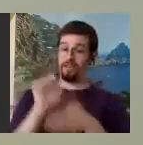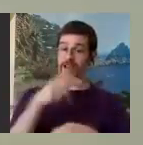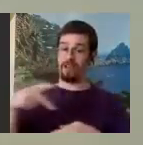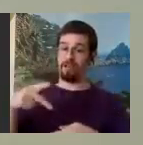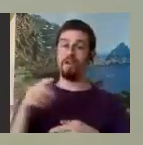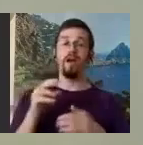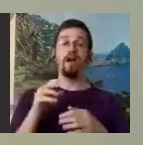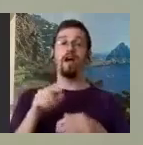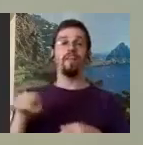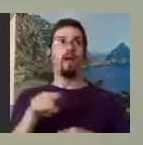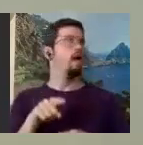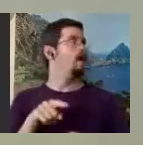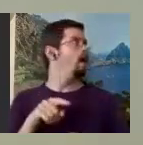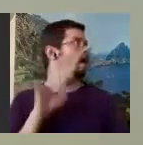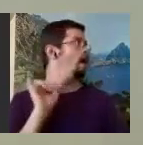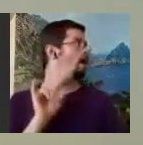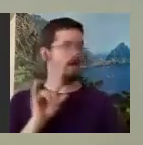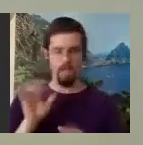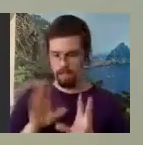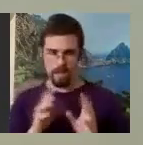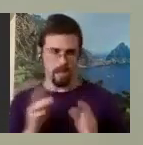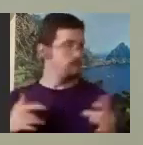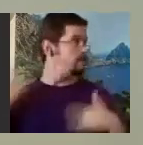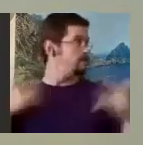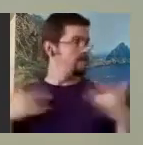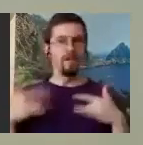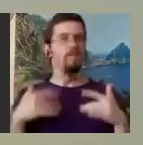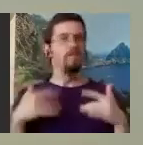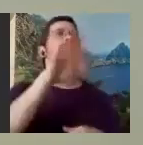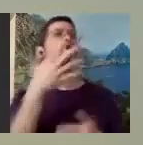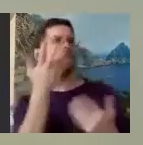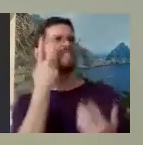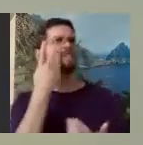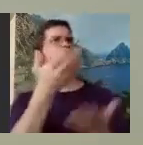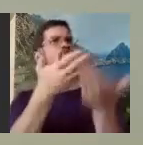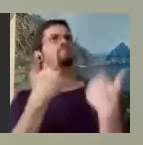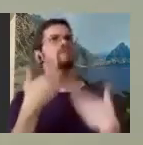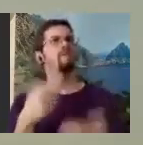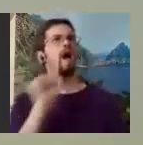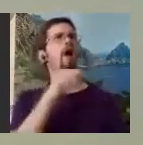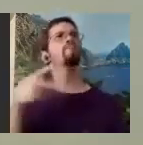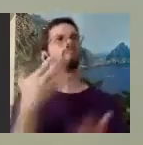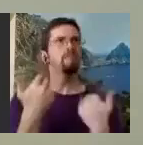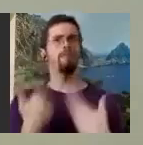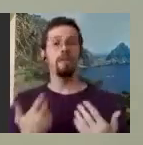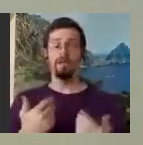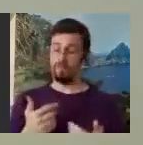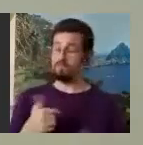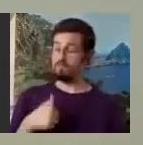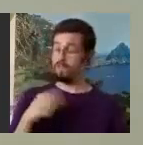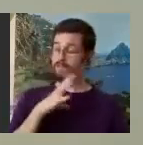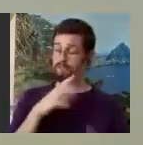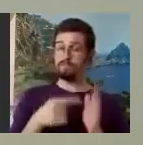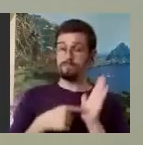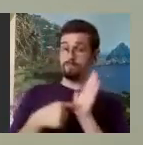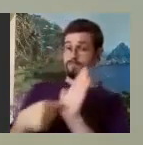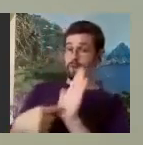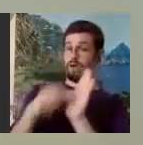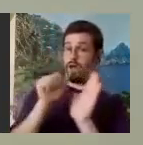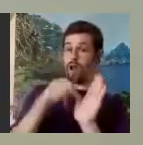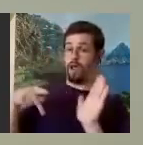met 6 children who were very curious as to who I was and where I had come from. As I began to